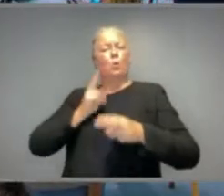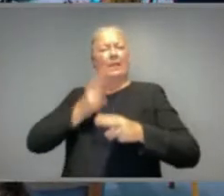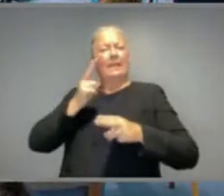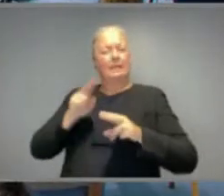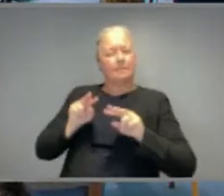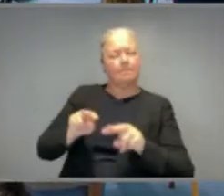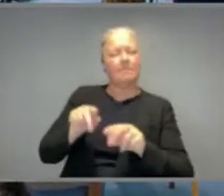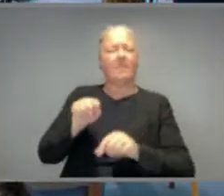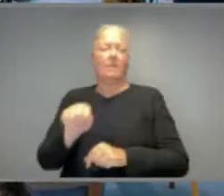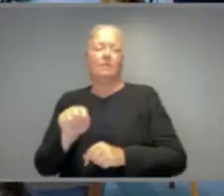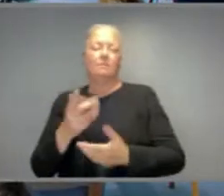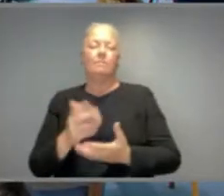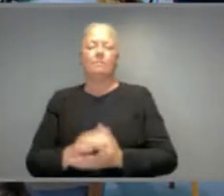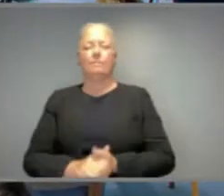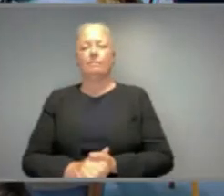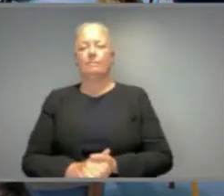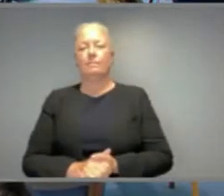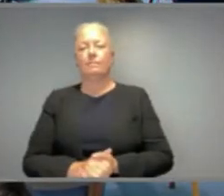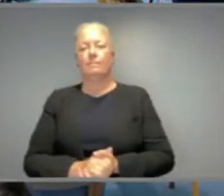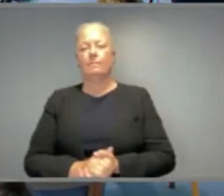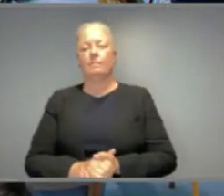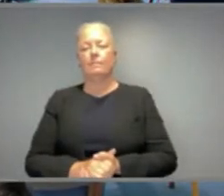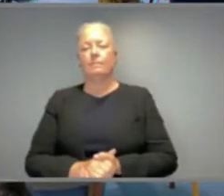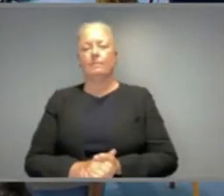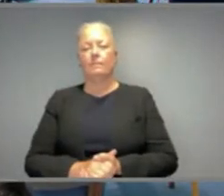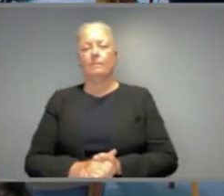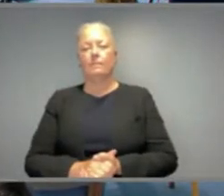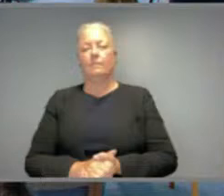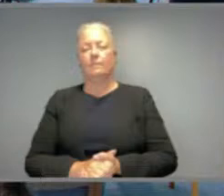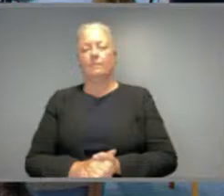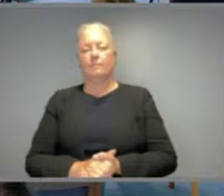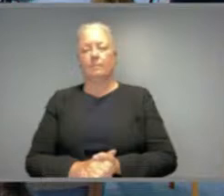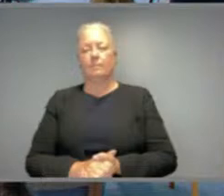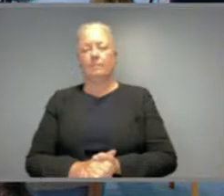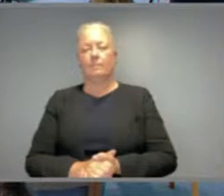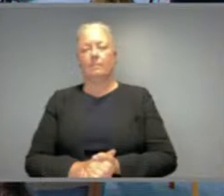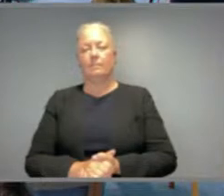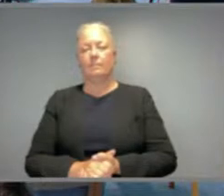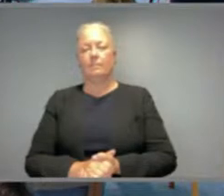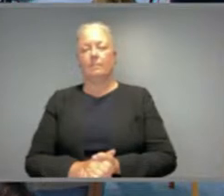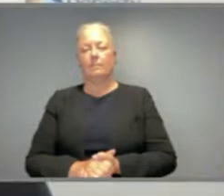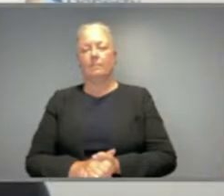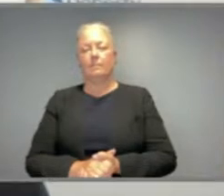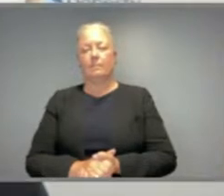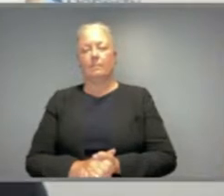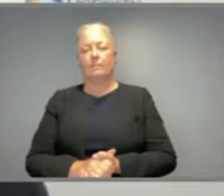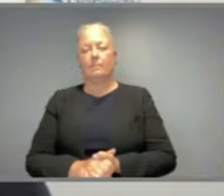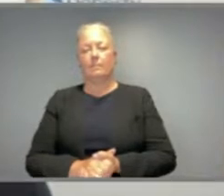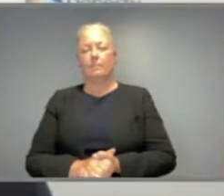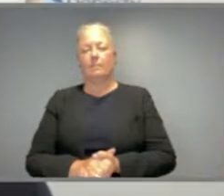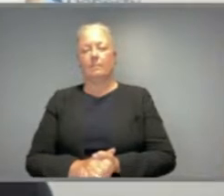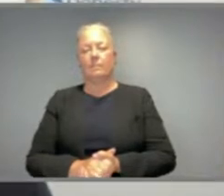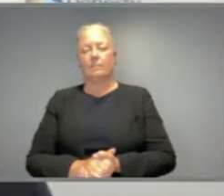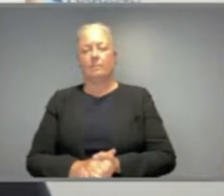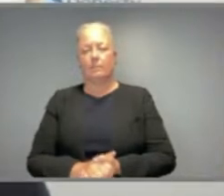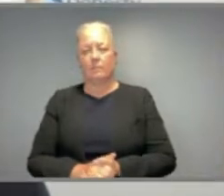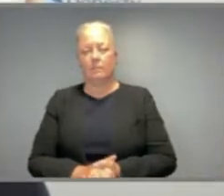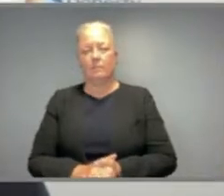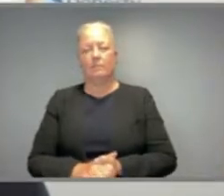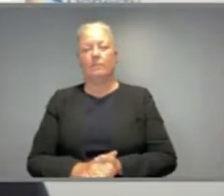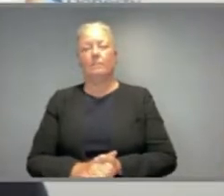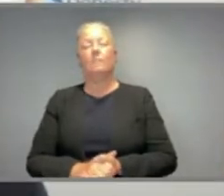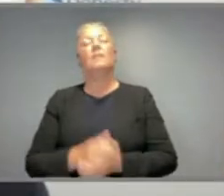to add? I would just say it highlights the really important role of community engagement in the public health response, and that's including